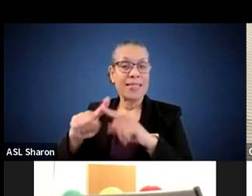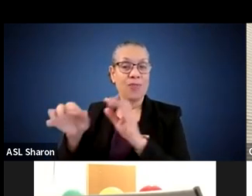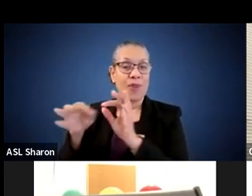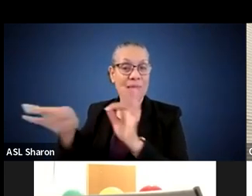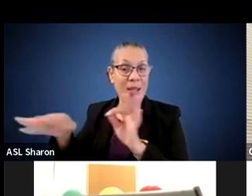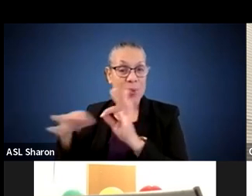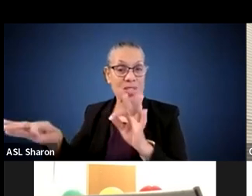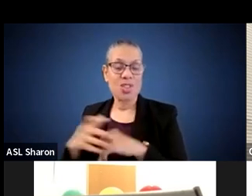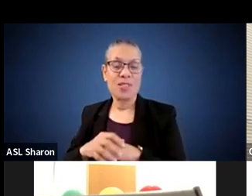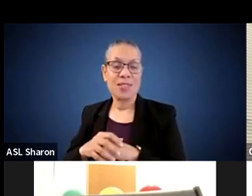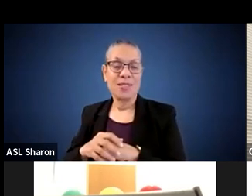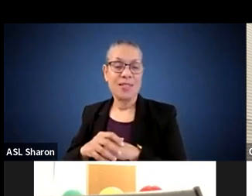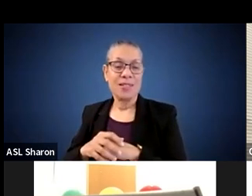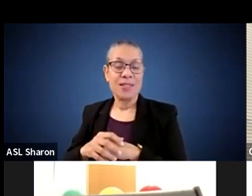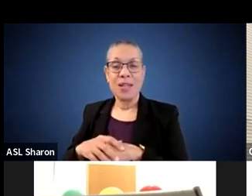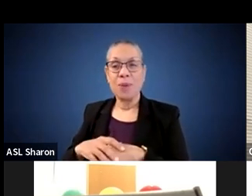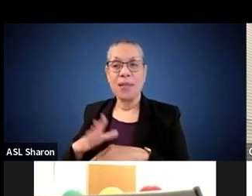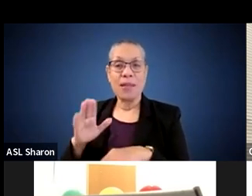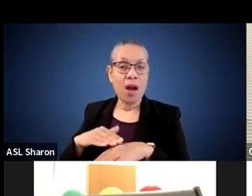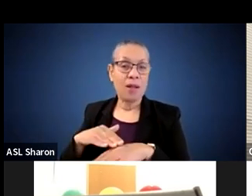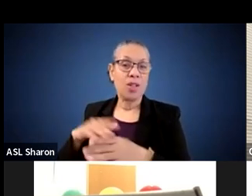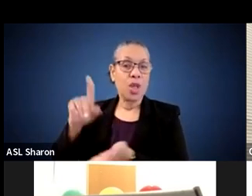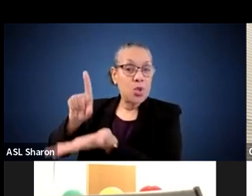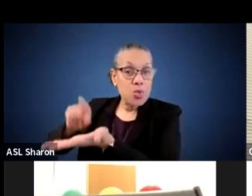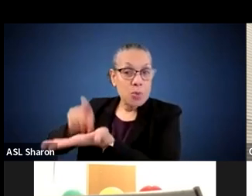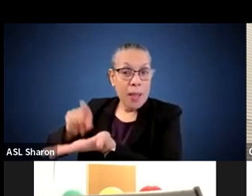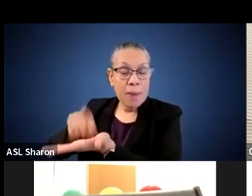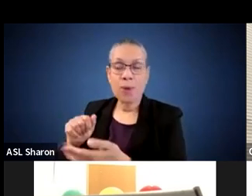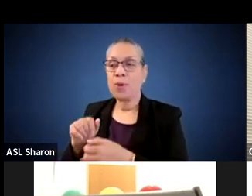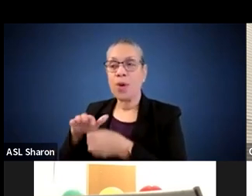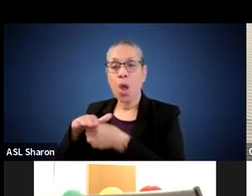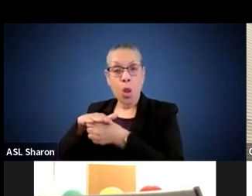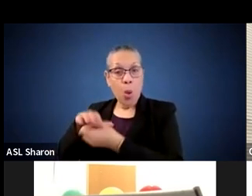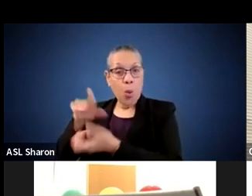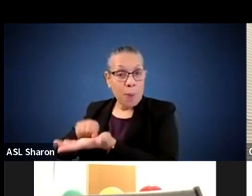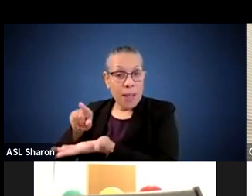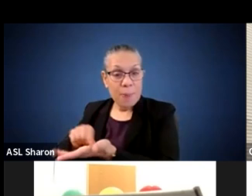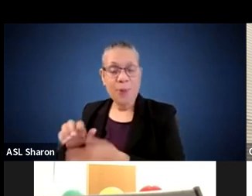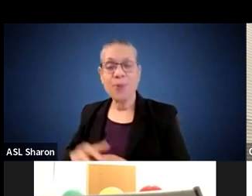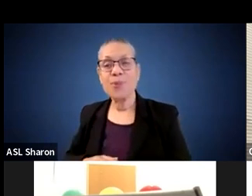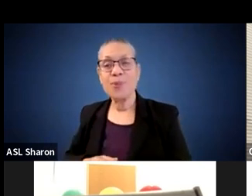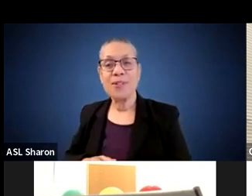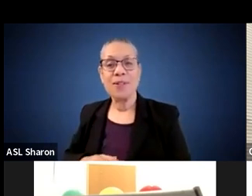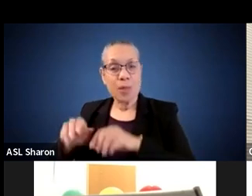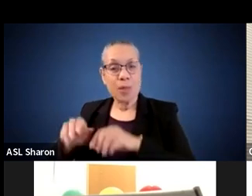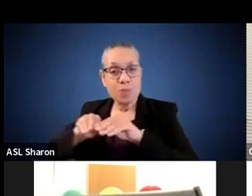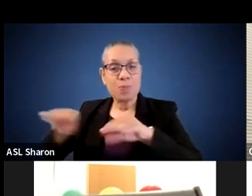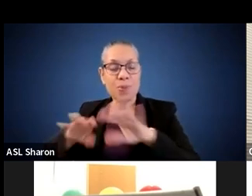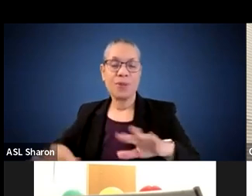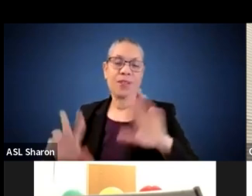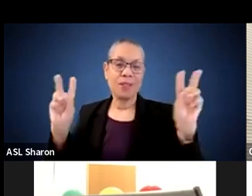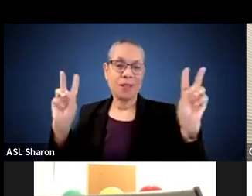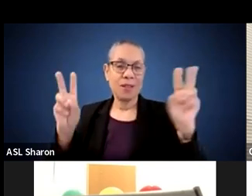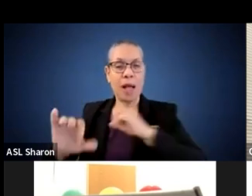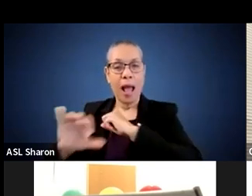the community but it's going to be out on in the different paper in the local papers so that part of the very important advertising